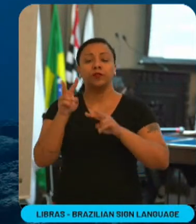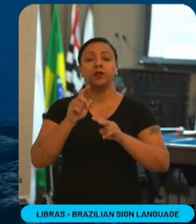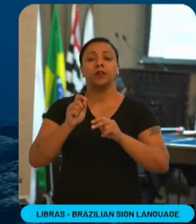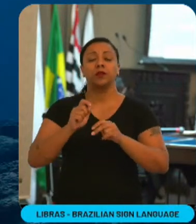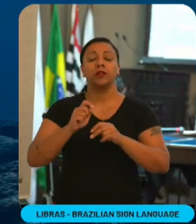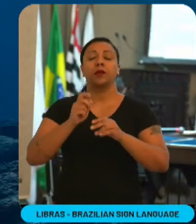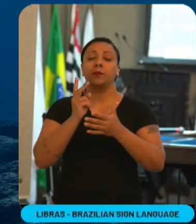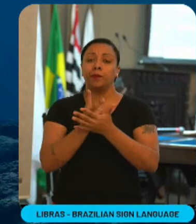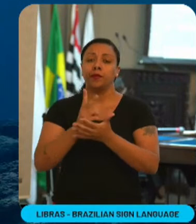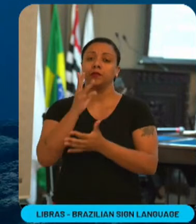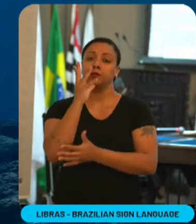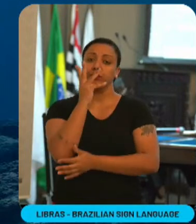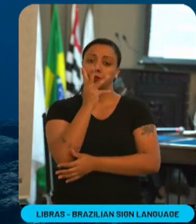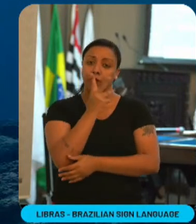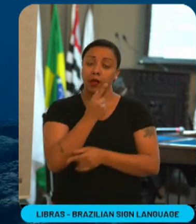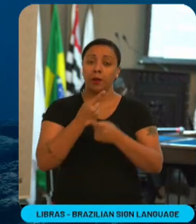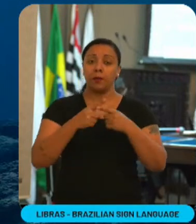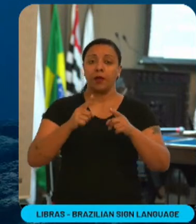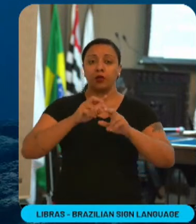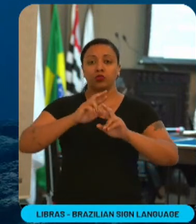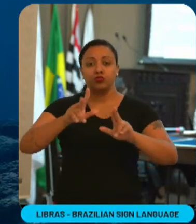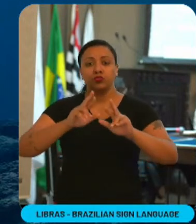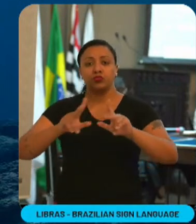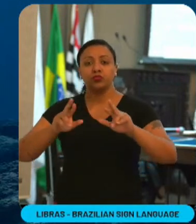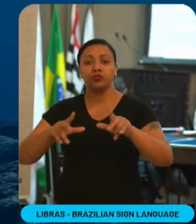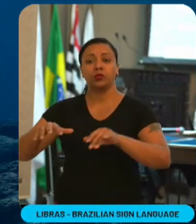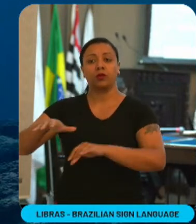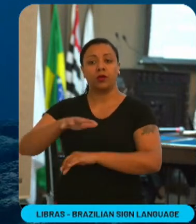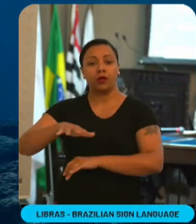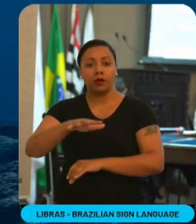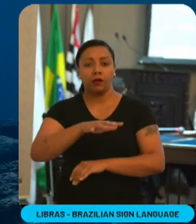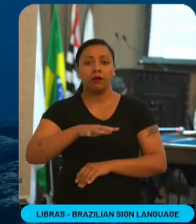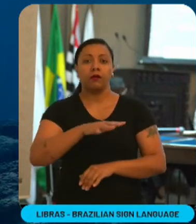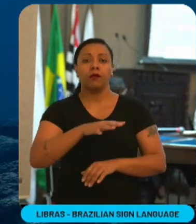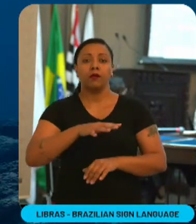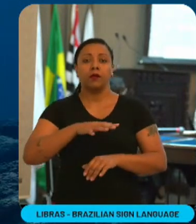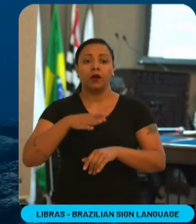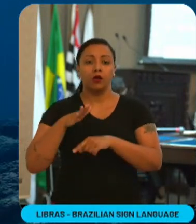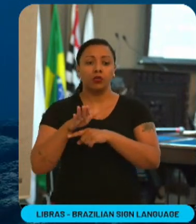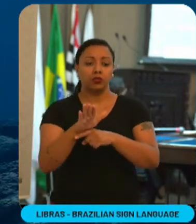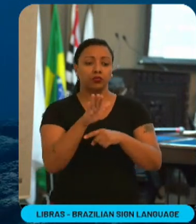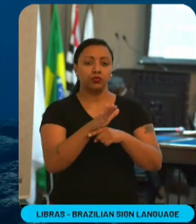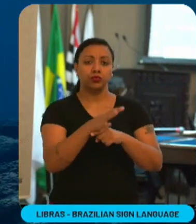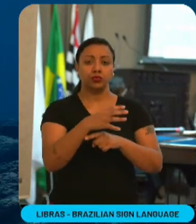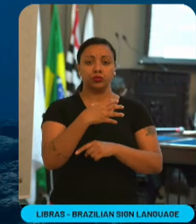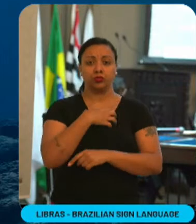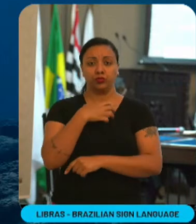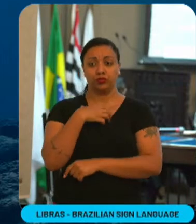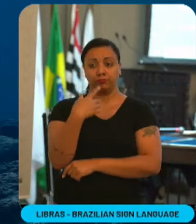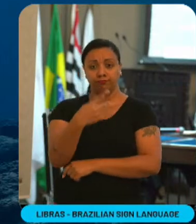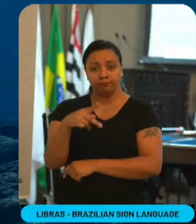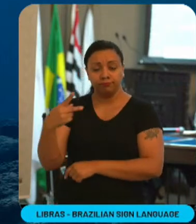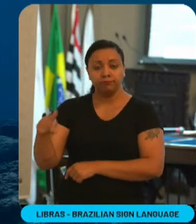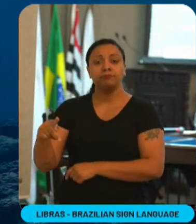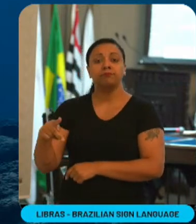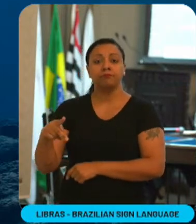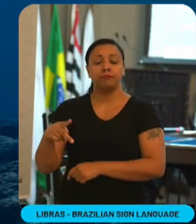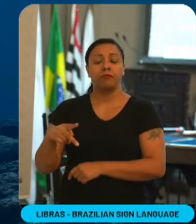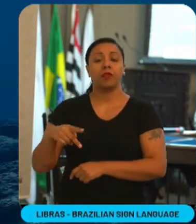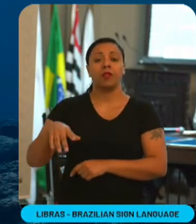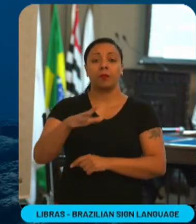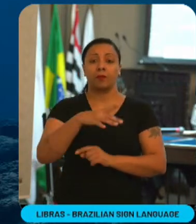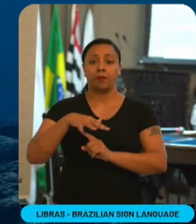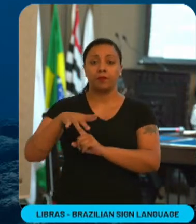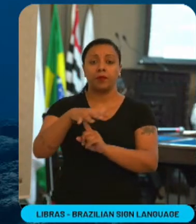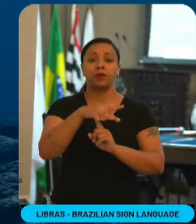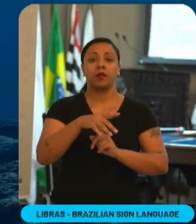engineering, and we see less we see the different areas now getting in and